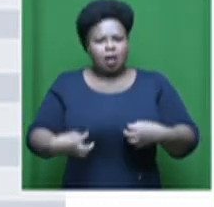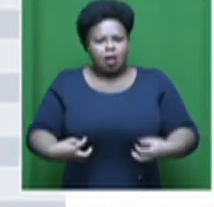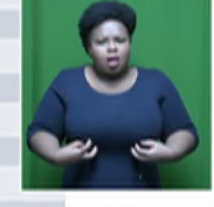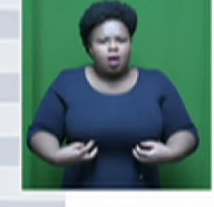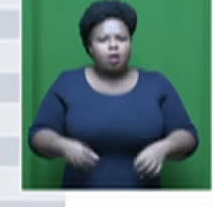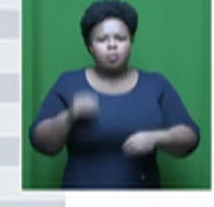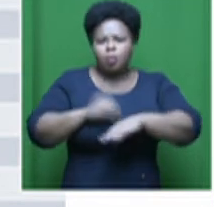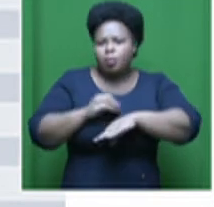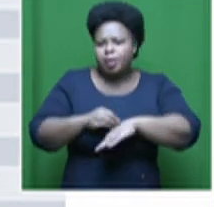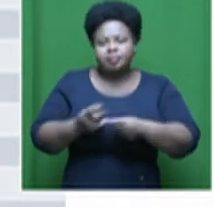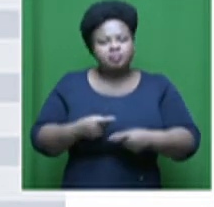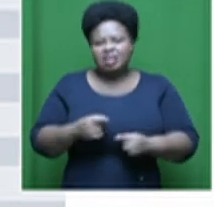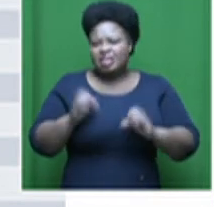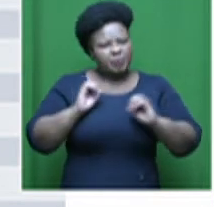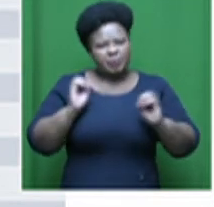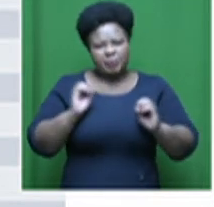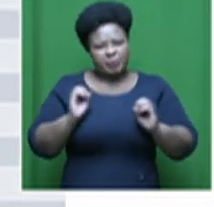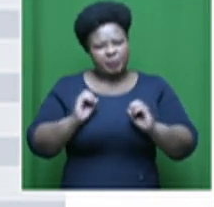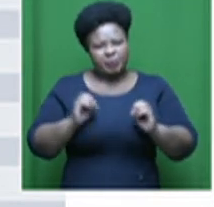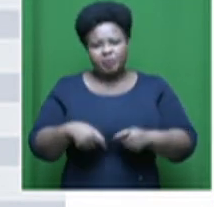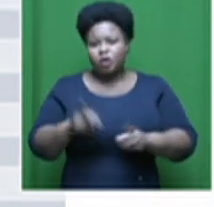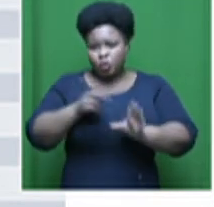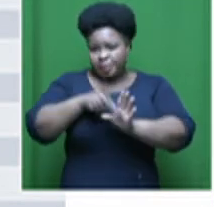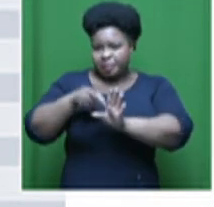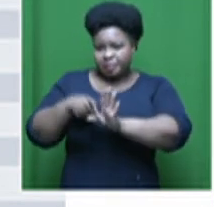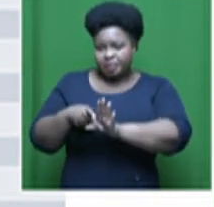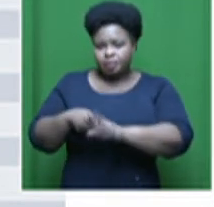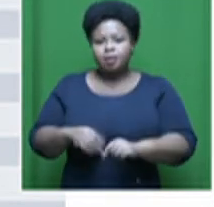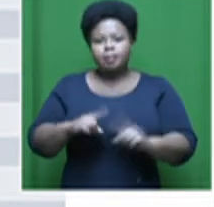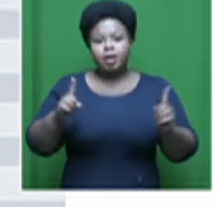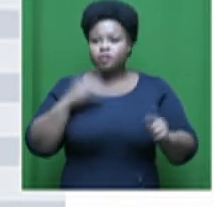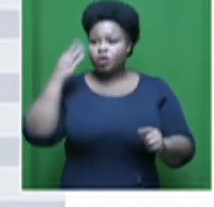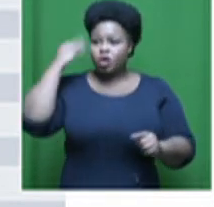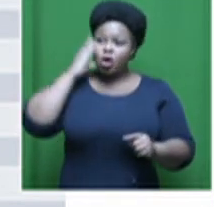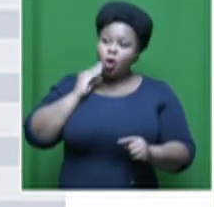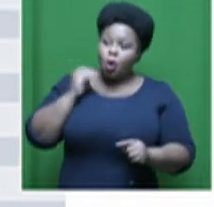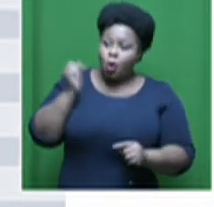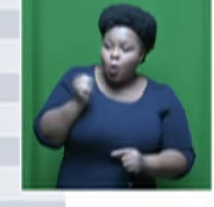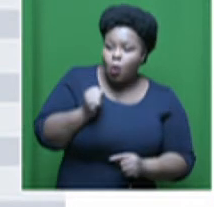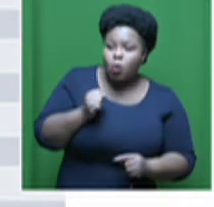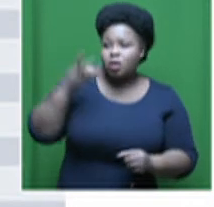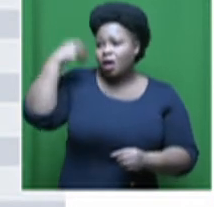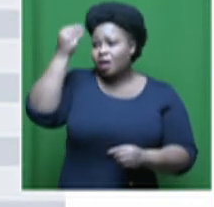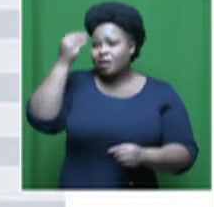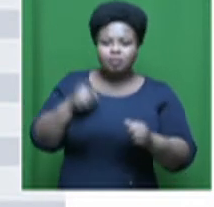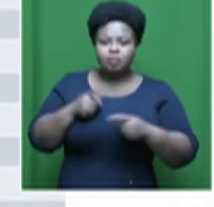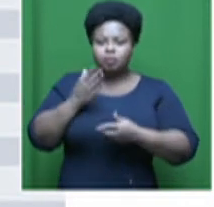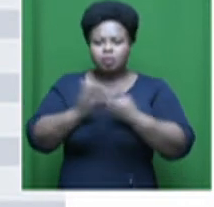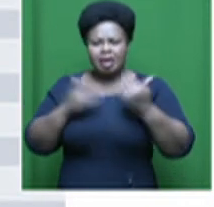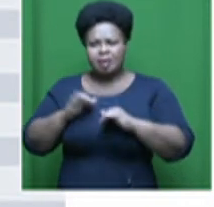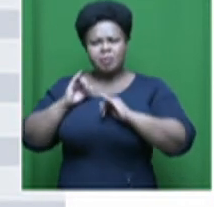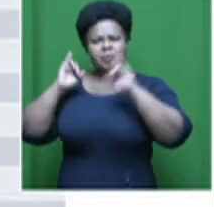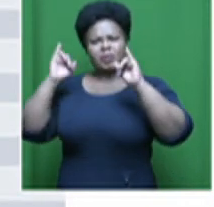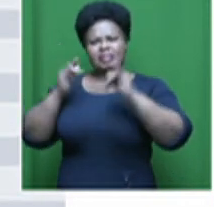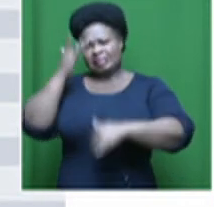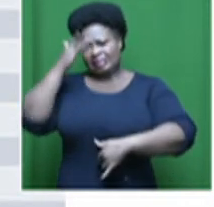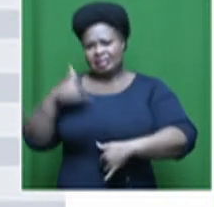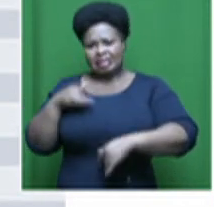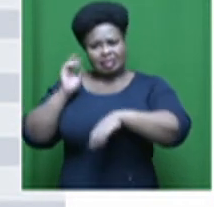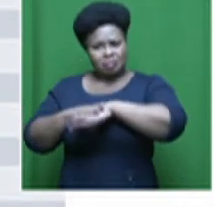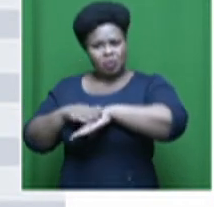lung problems were not that highly prevalent, unlike an older population of individuals where these conditions are much more